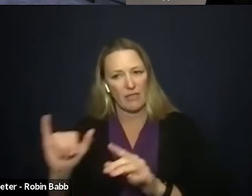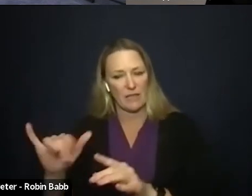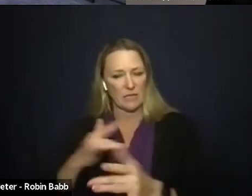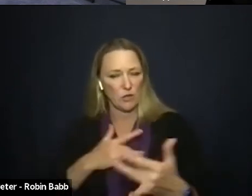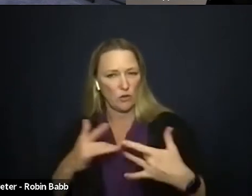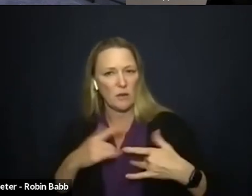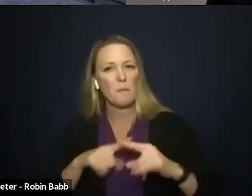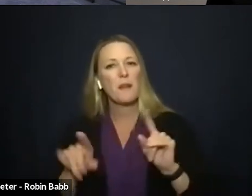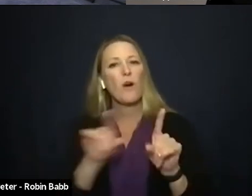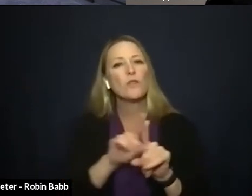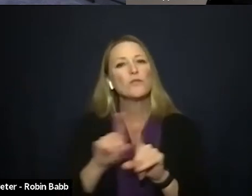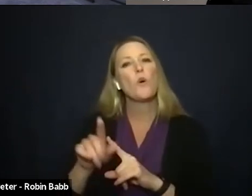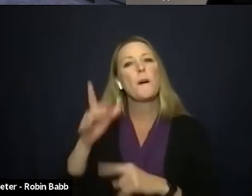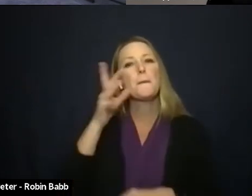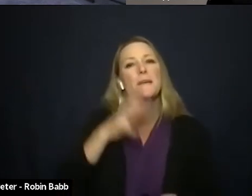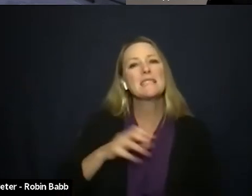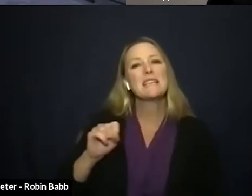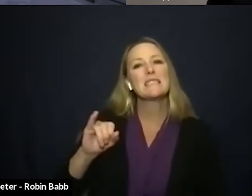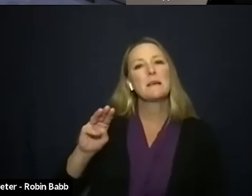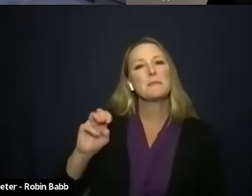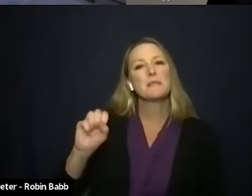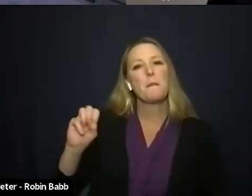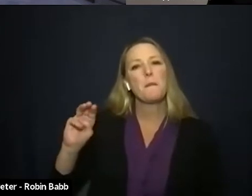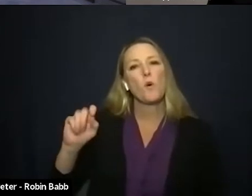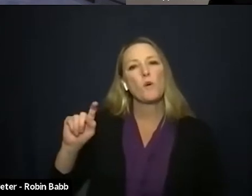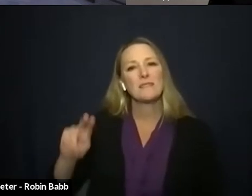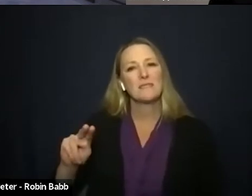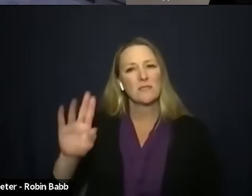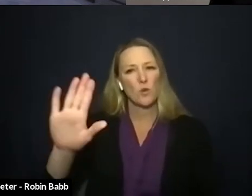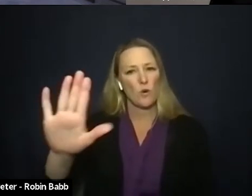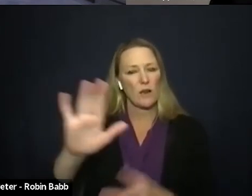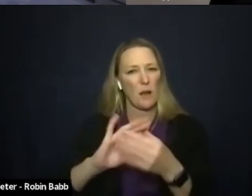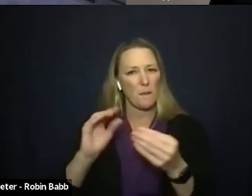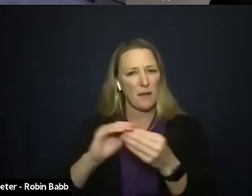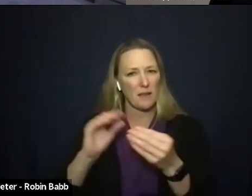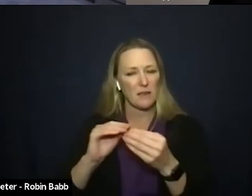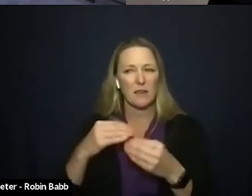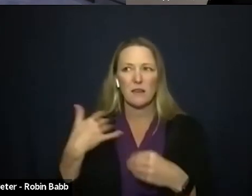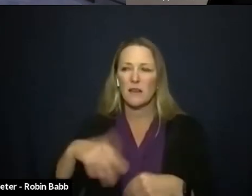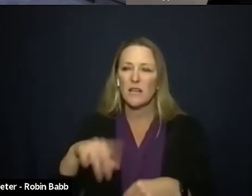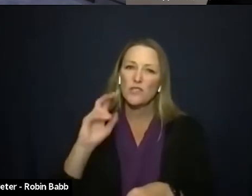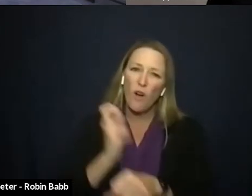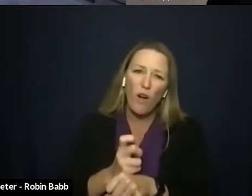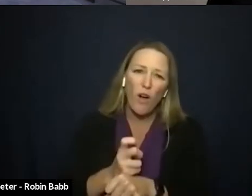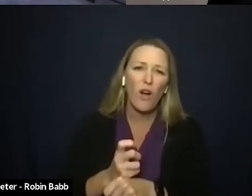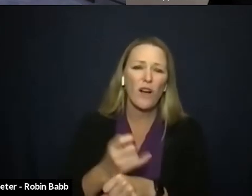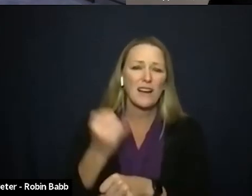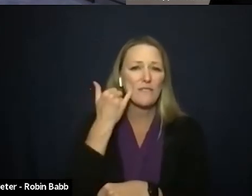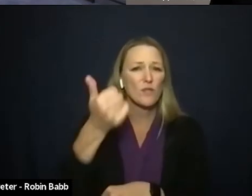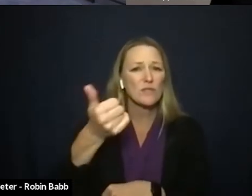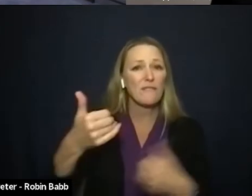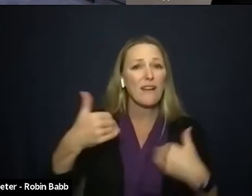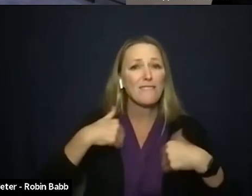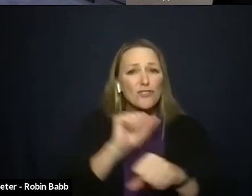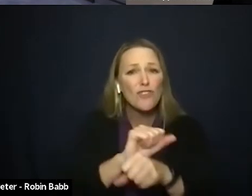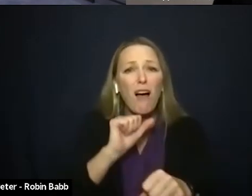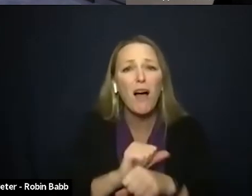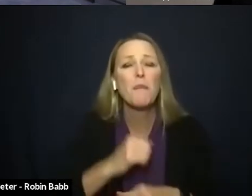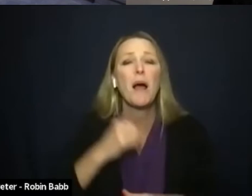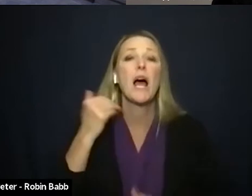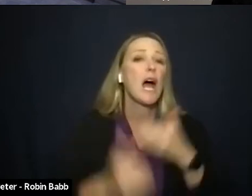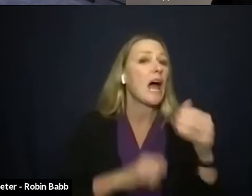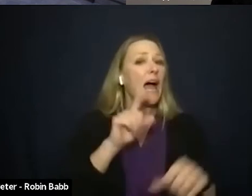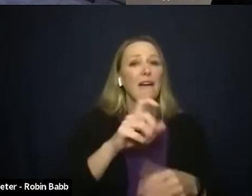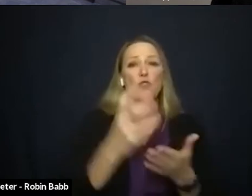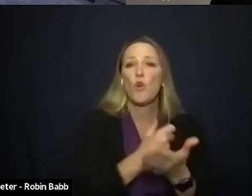is it is hard to be a working person running for the school board um it is hard to be a working person on